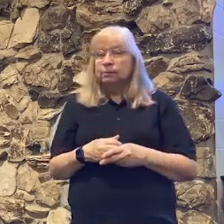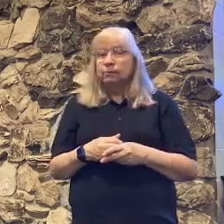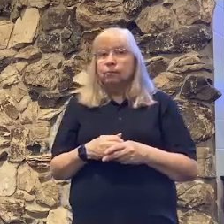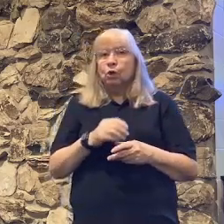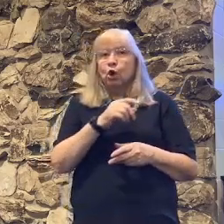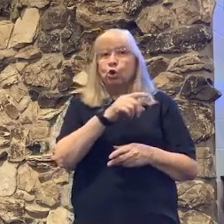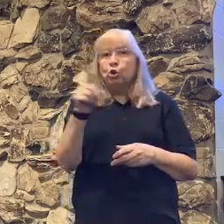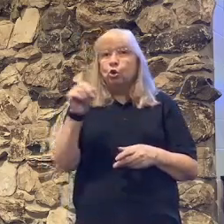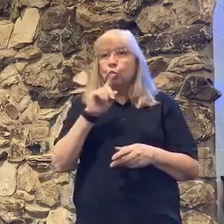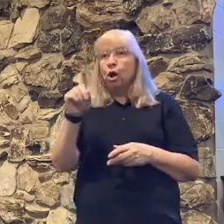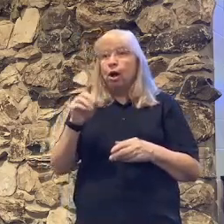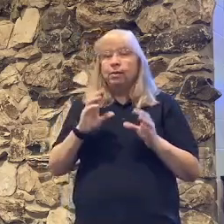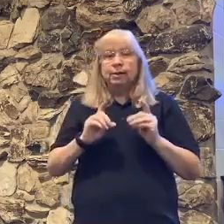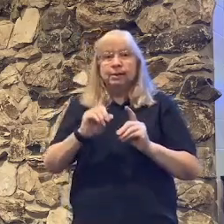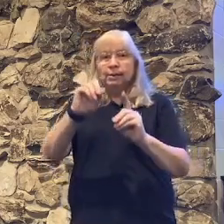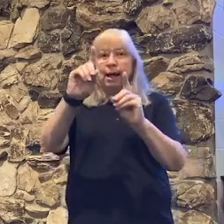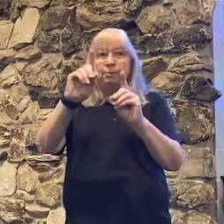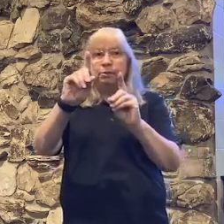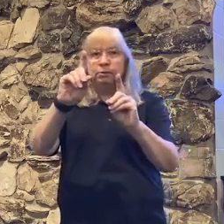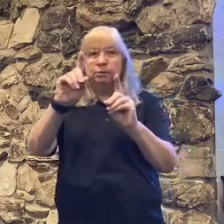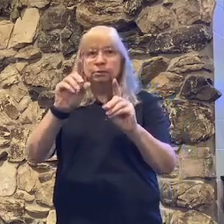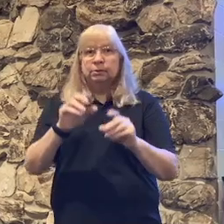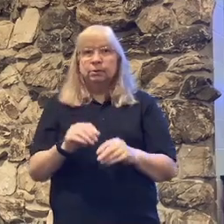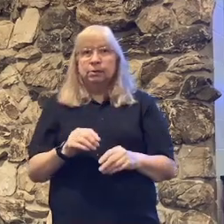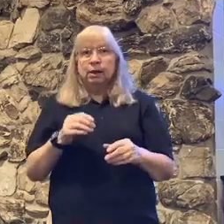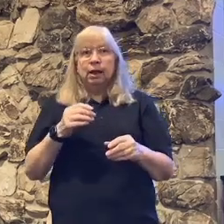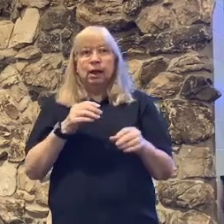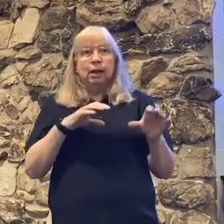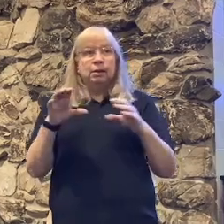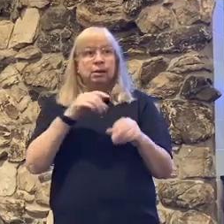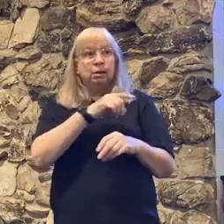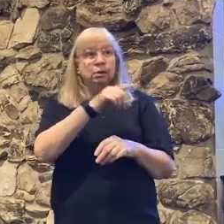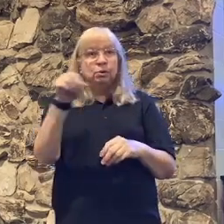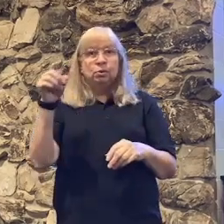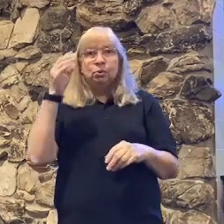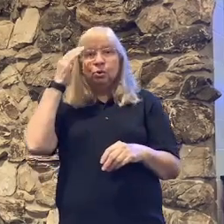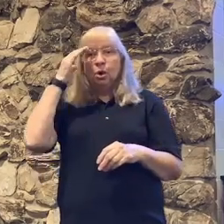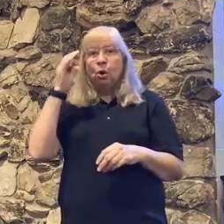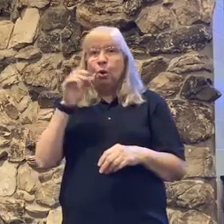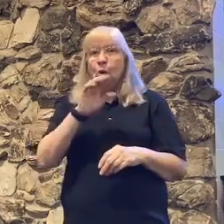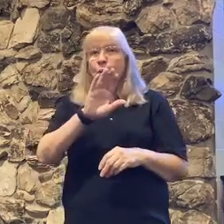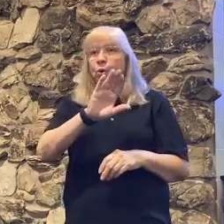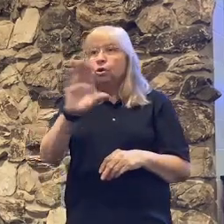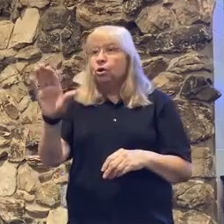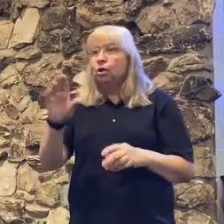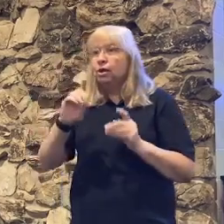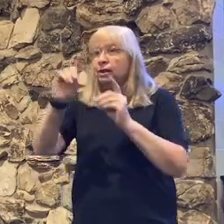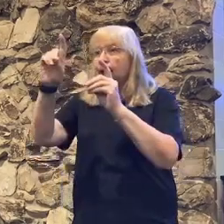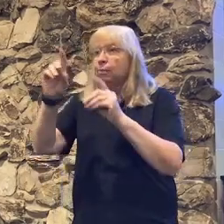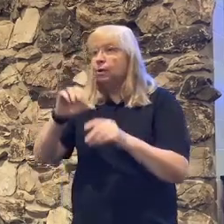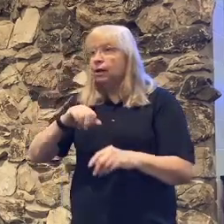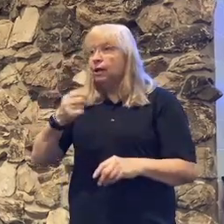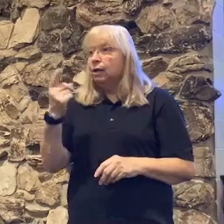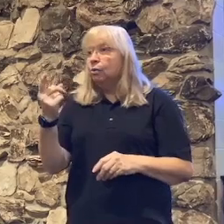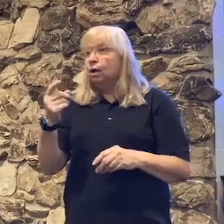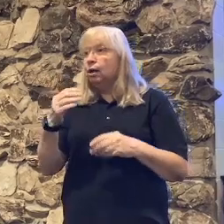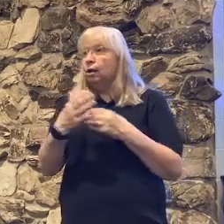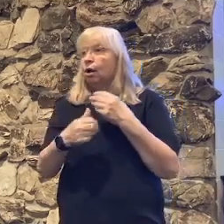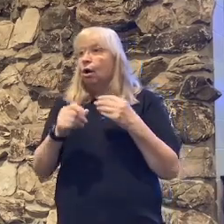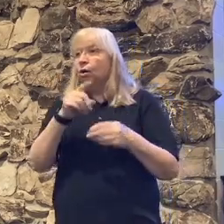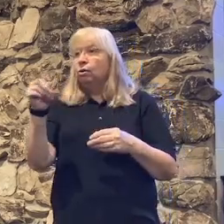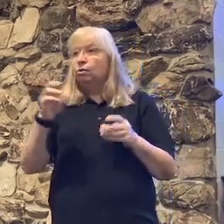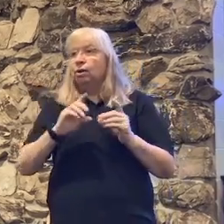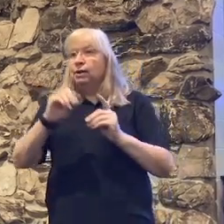You are disciples. Did you know you were disciples? Has anybody ever called you a disciple